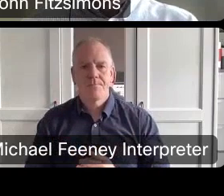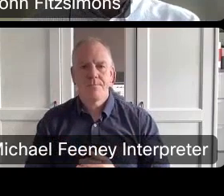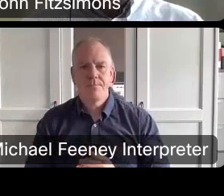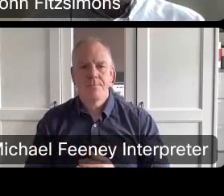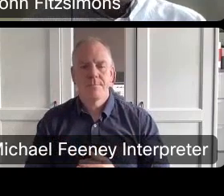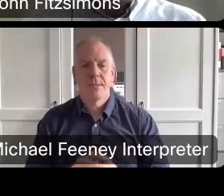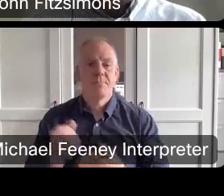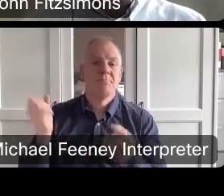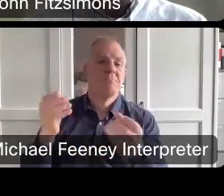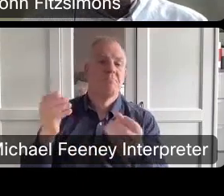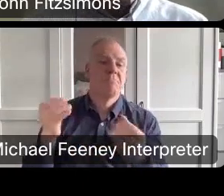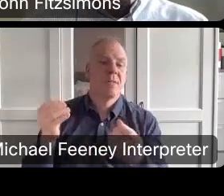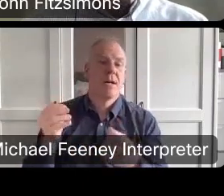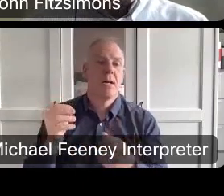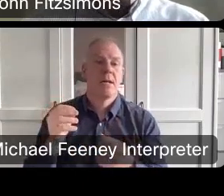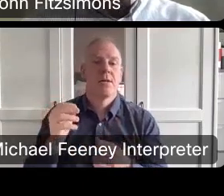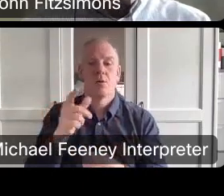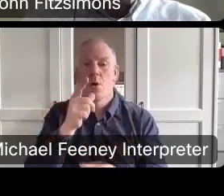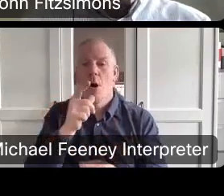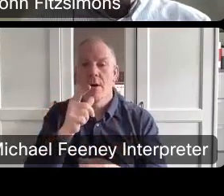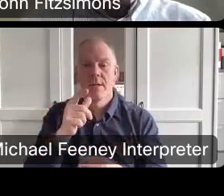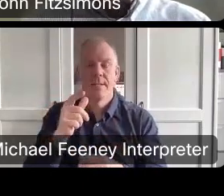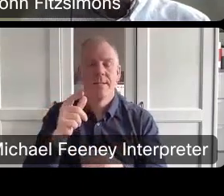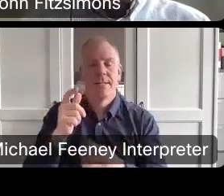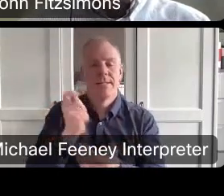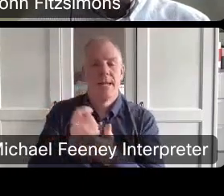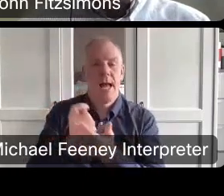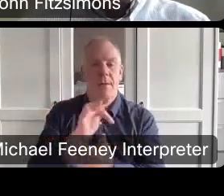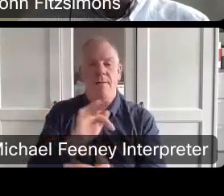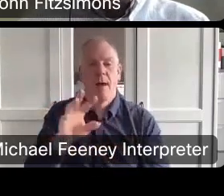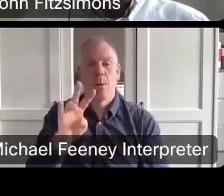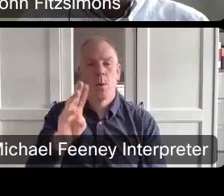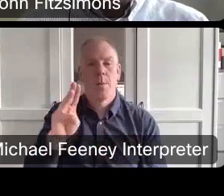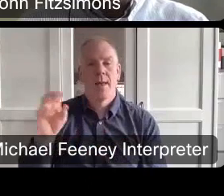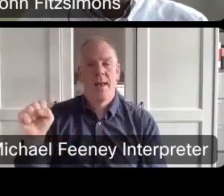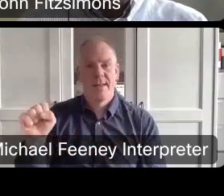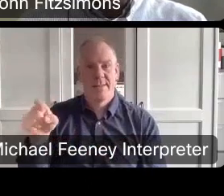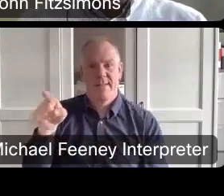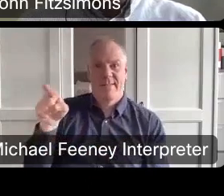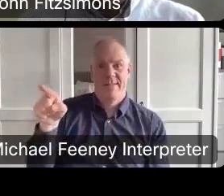plug for QPS Talk Time, just to let people know that's a